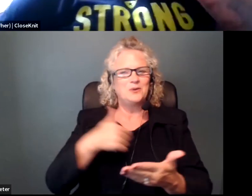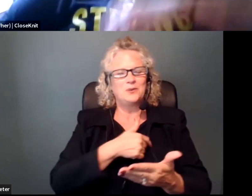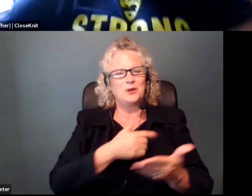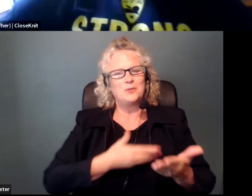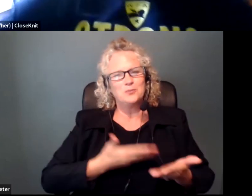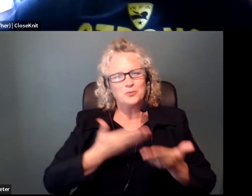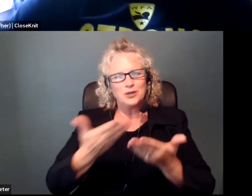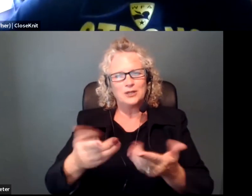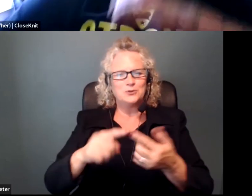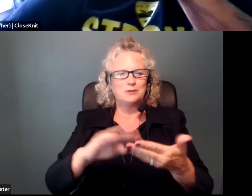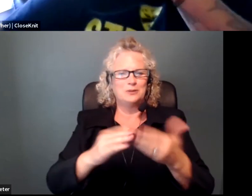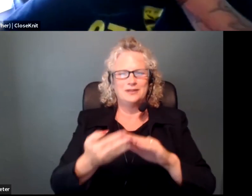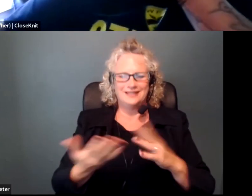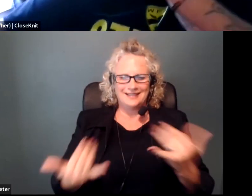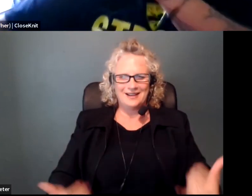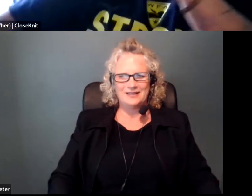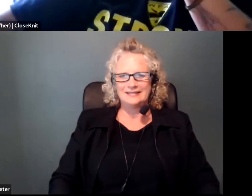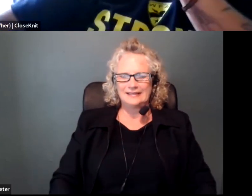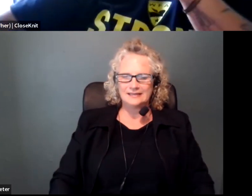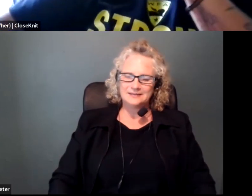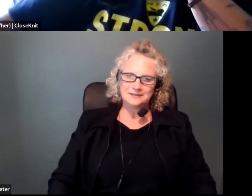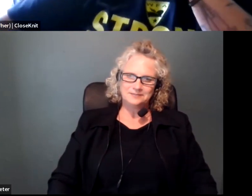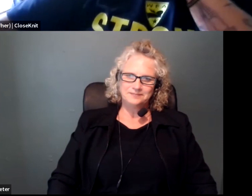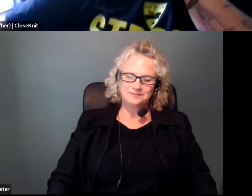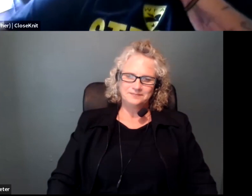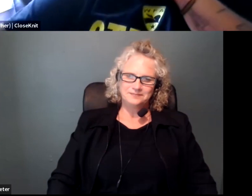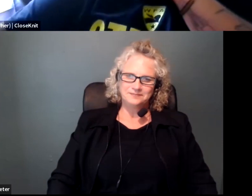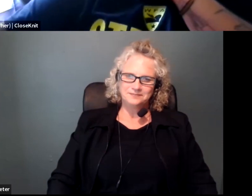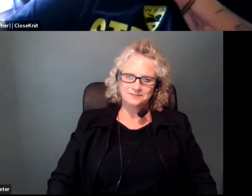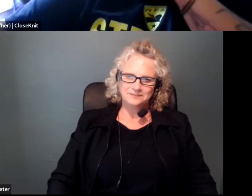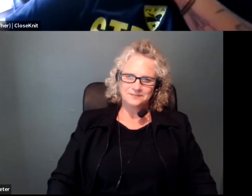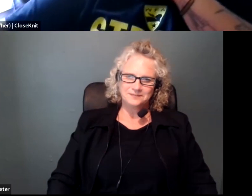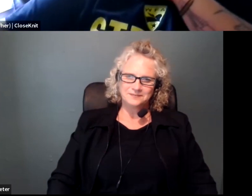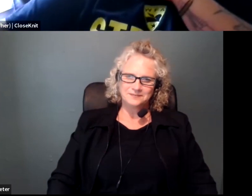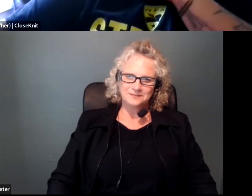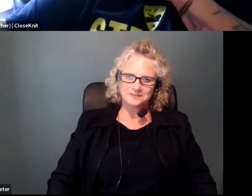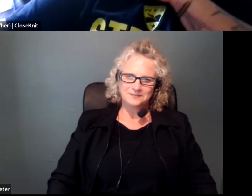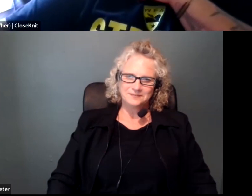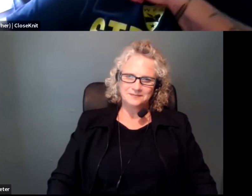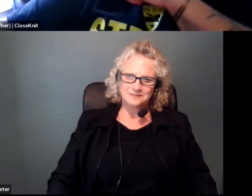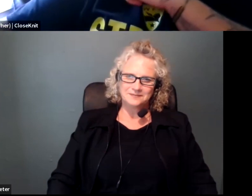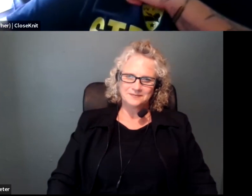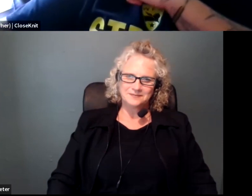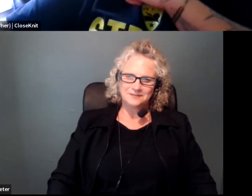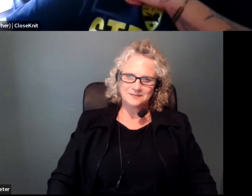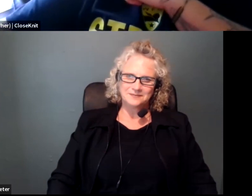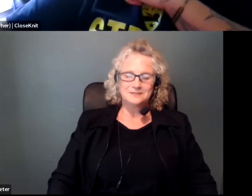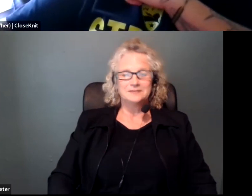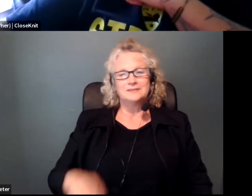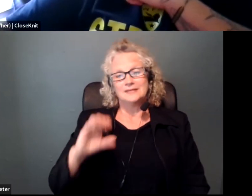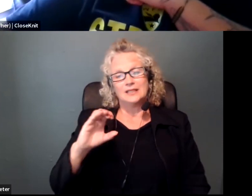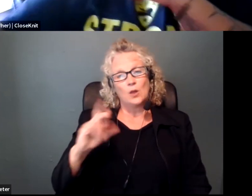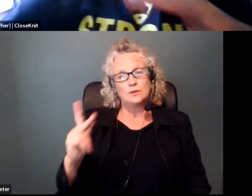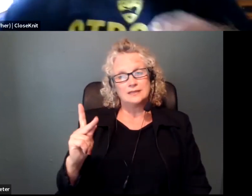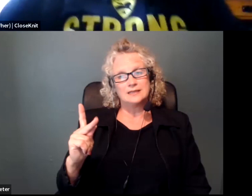anyway, other questions? Yeah. Who exactly does CloseKnit serve,